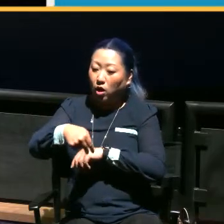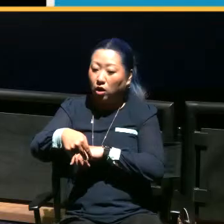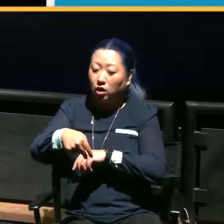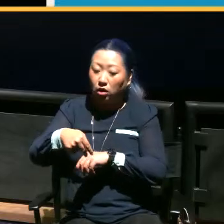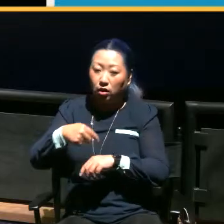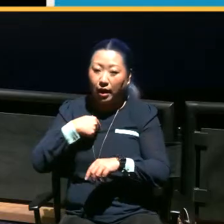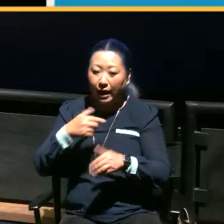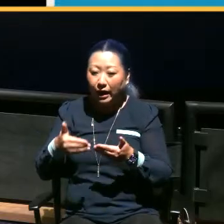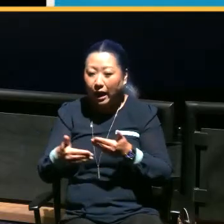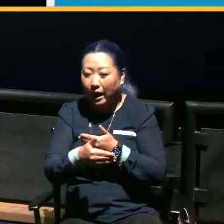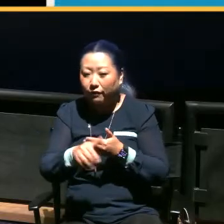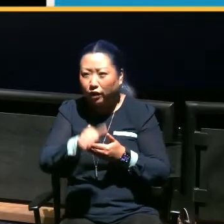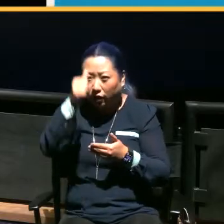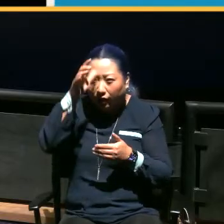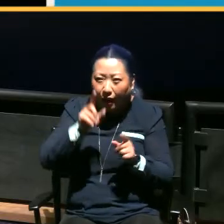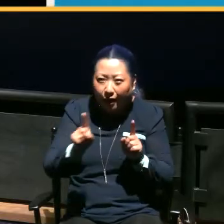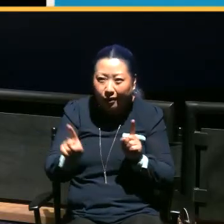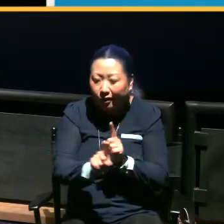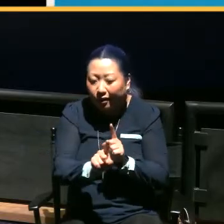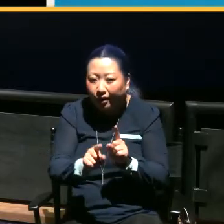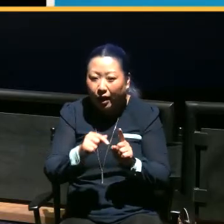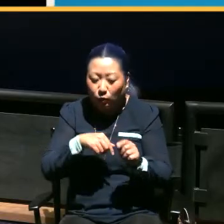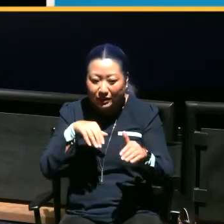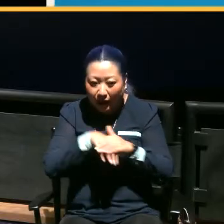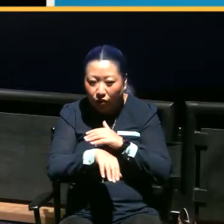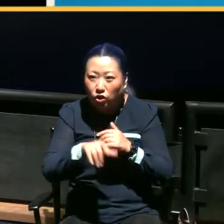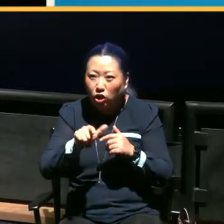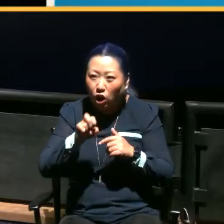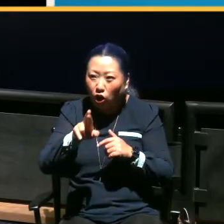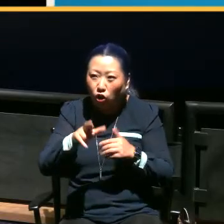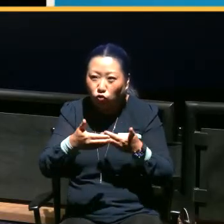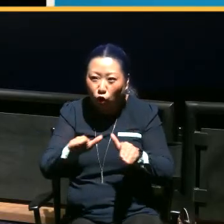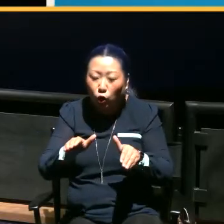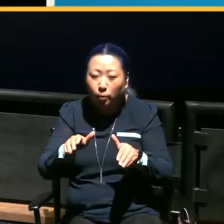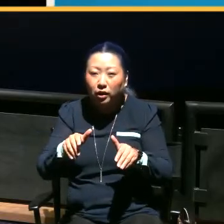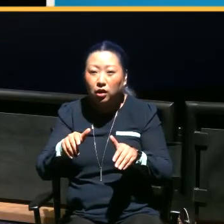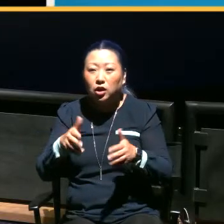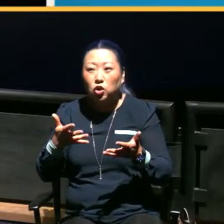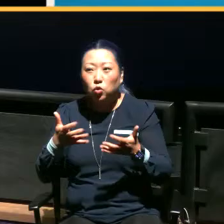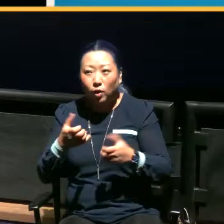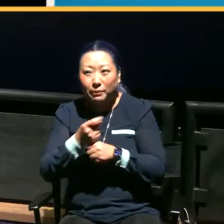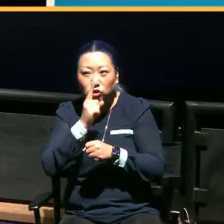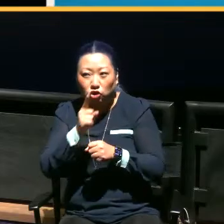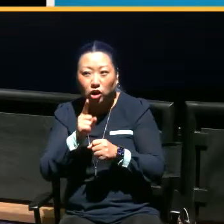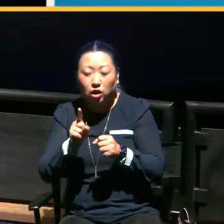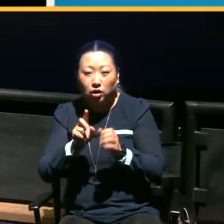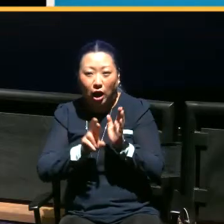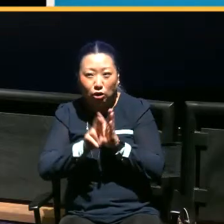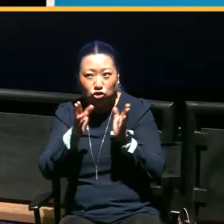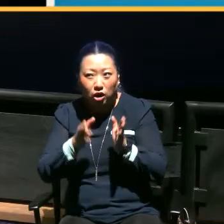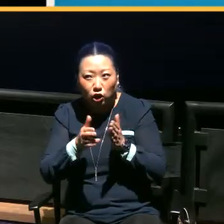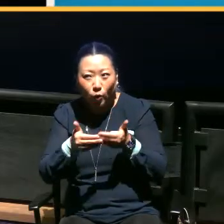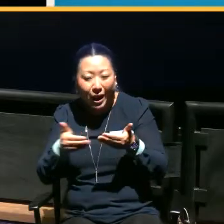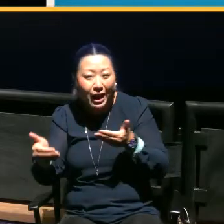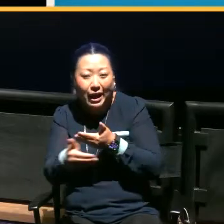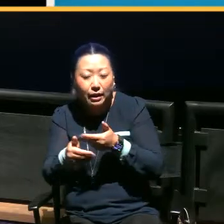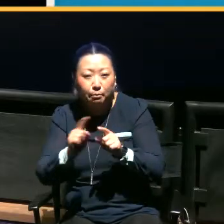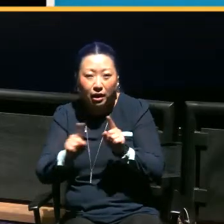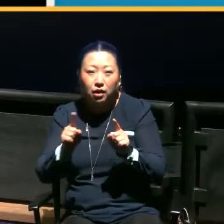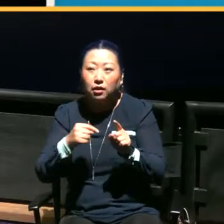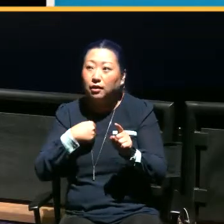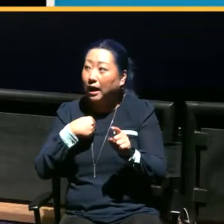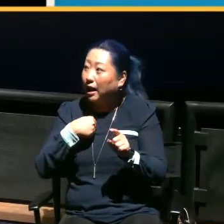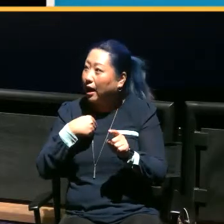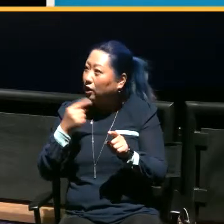came in, I was in the airlock, right? And just like, oh, because you want to get ahead when you're an astronaut. You know, I just go do this stuff. Actually, I just stepped out of the light. There's people